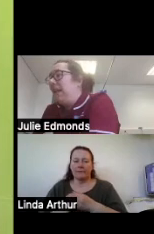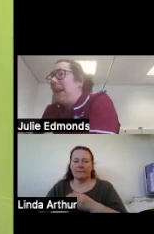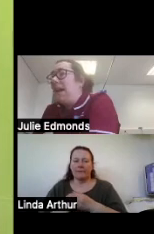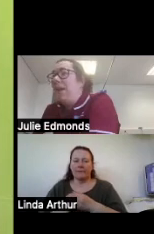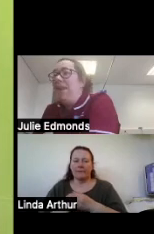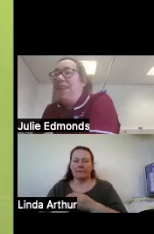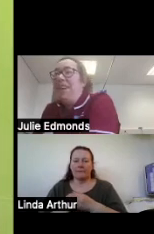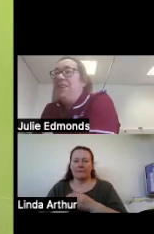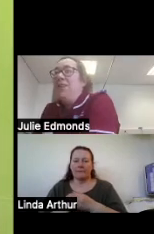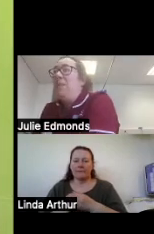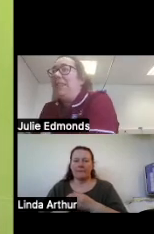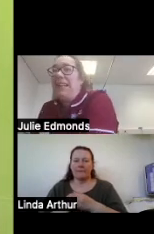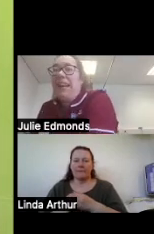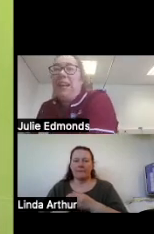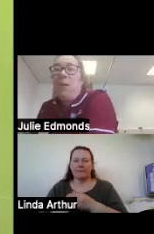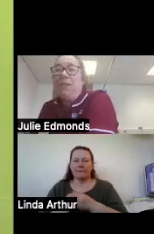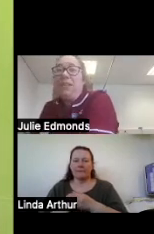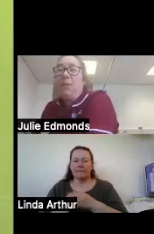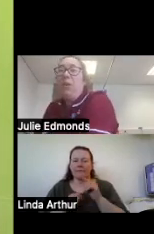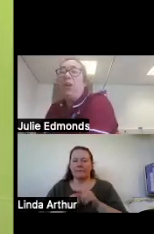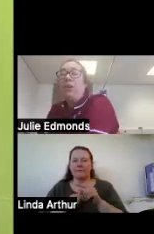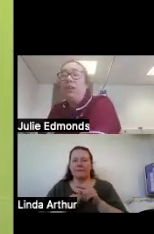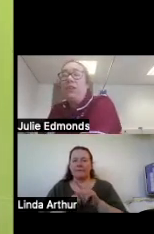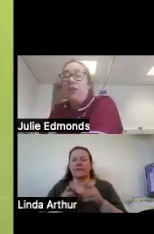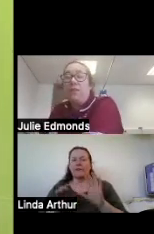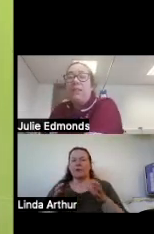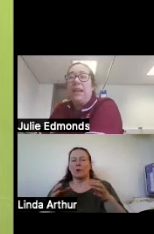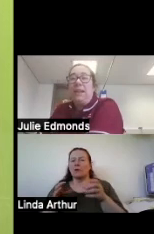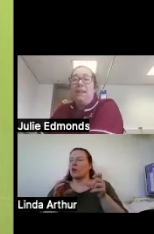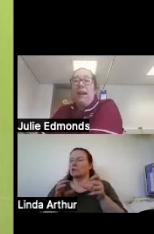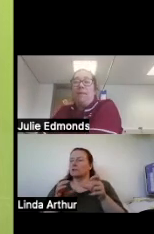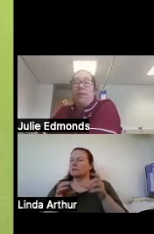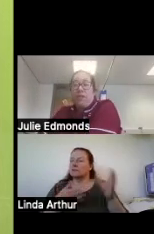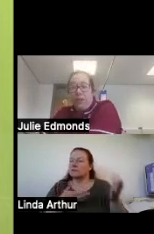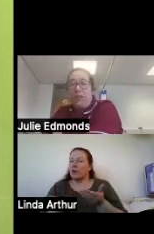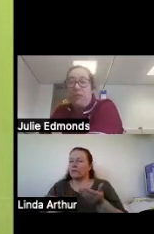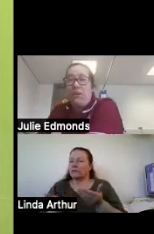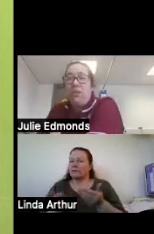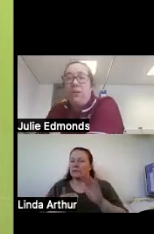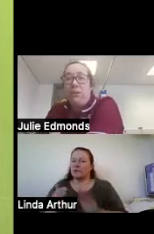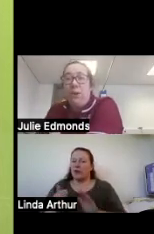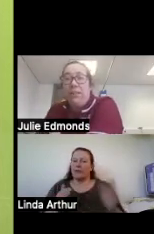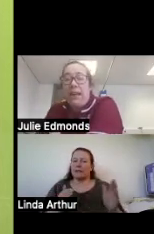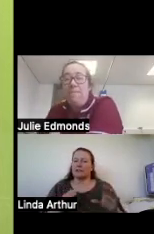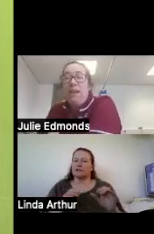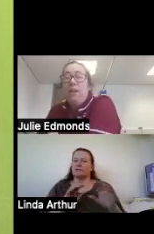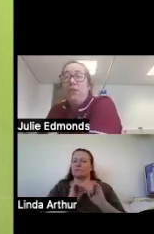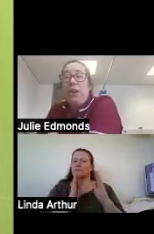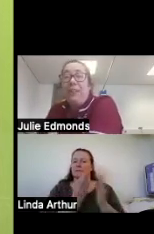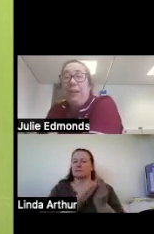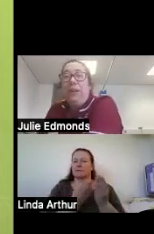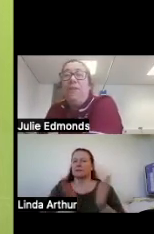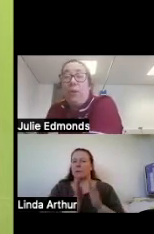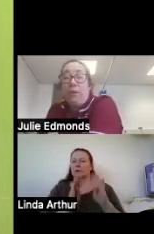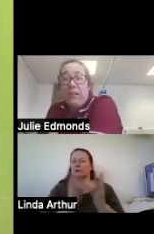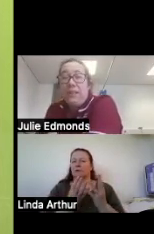end. So basically, we're a small, the continence service in the Southeastern Trust, we're a small team. There's